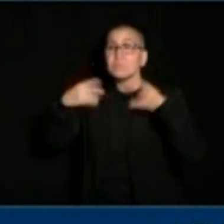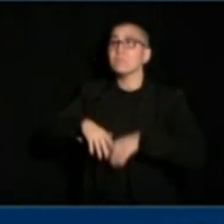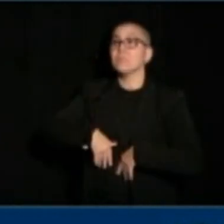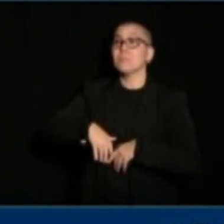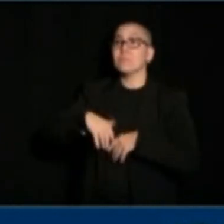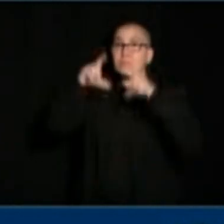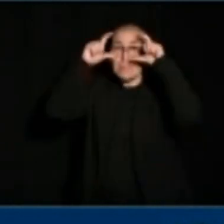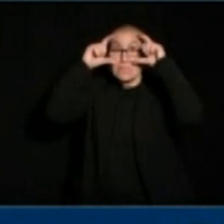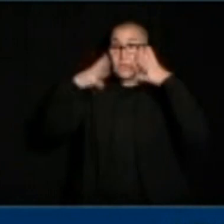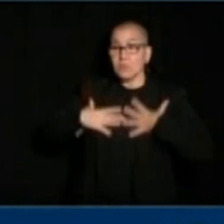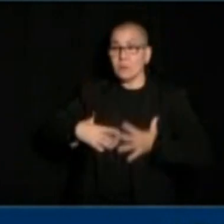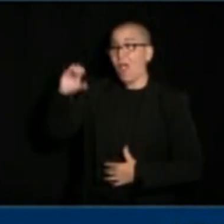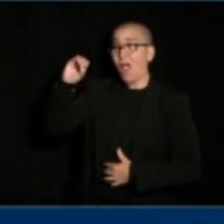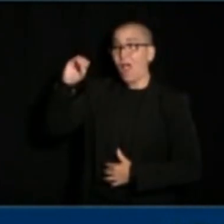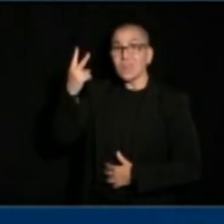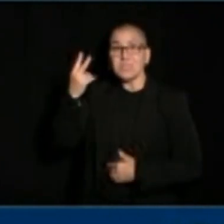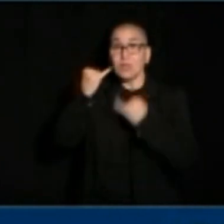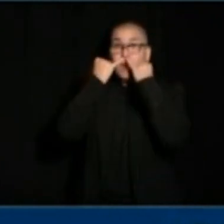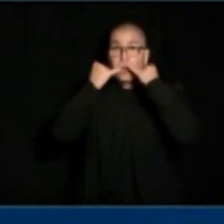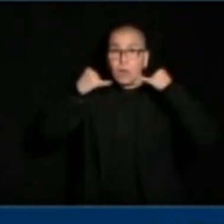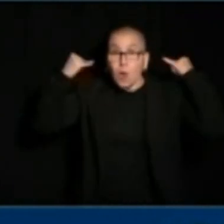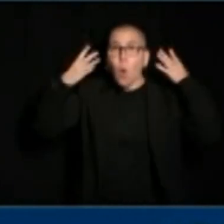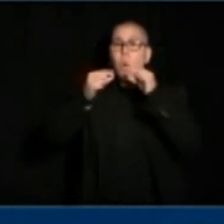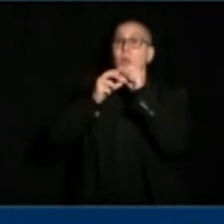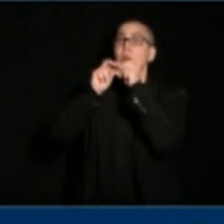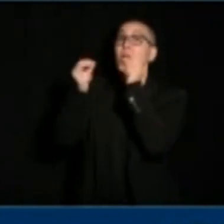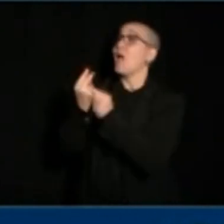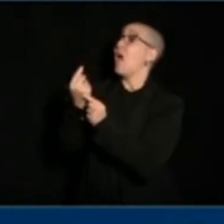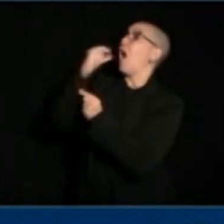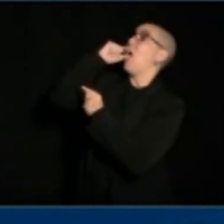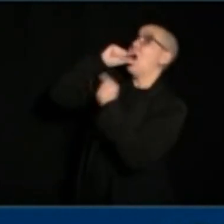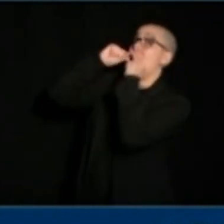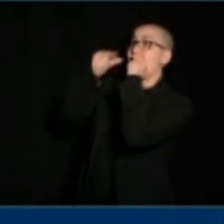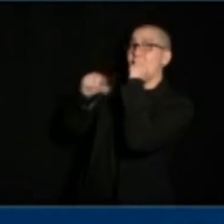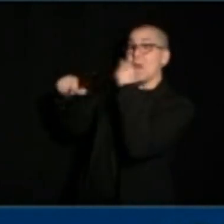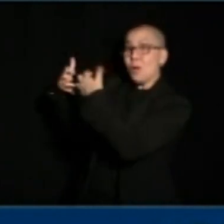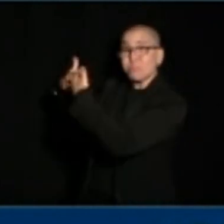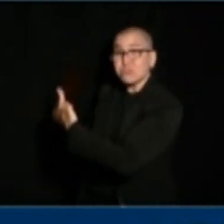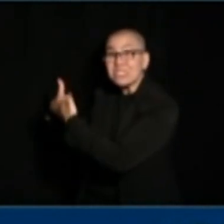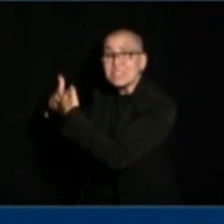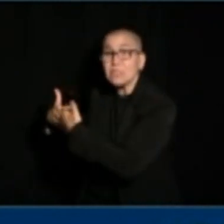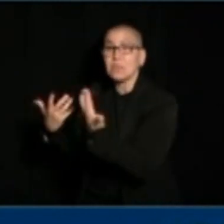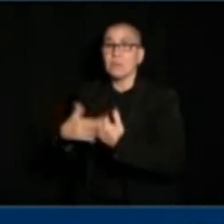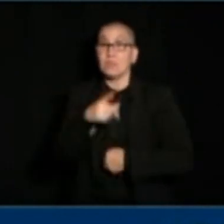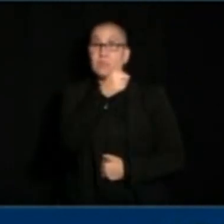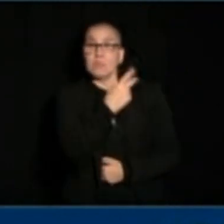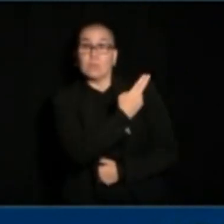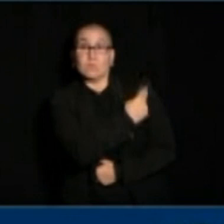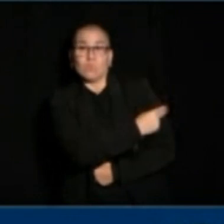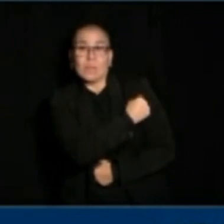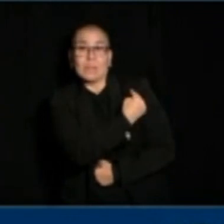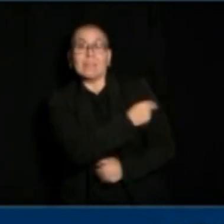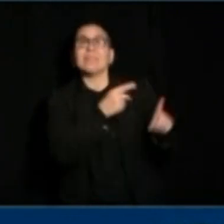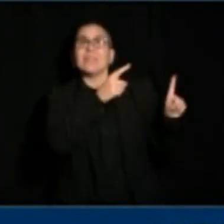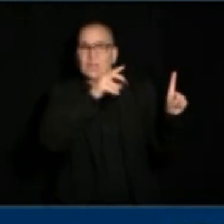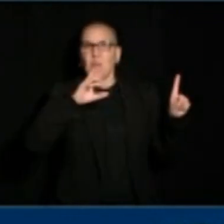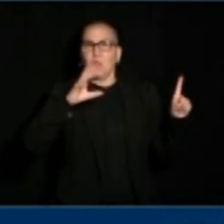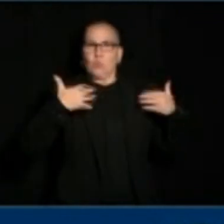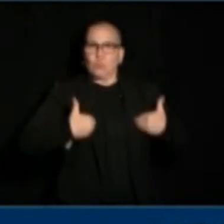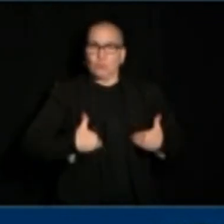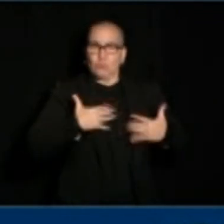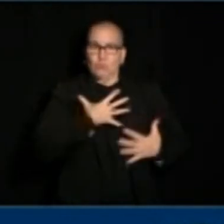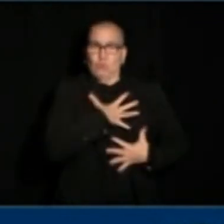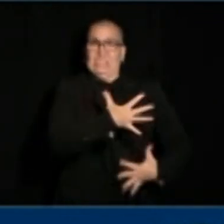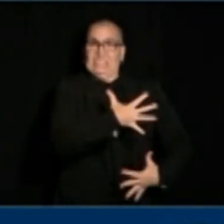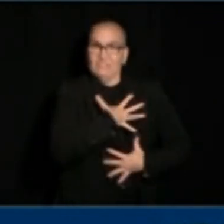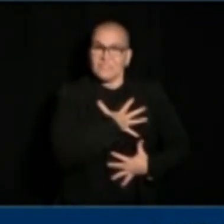of the therapeutics like remdesivir that make a difference. Somebody has to administer those. Somebody has to be there.